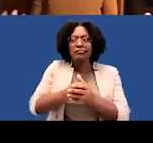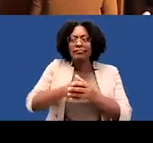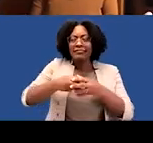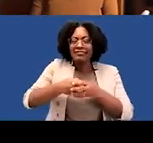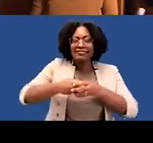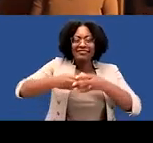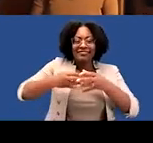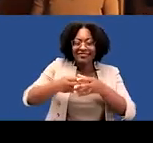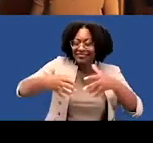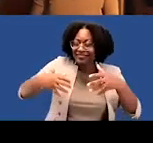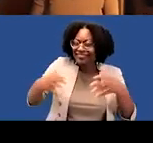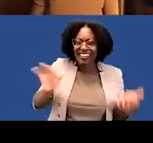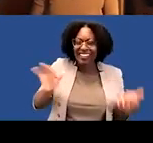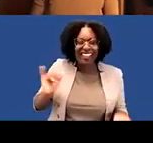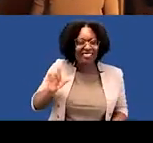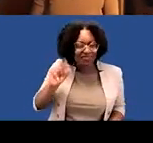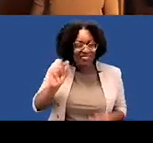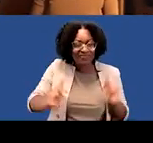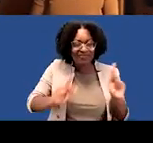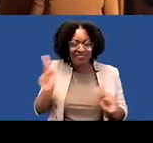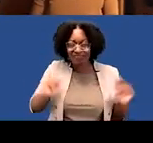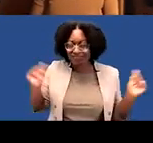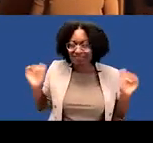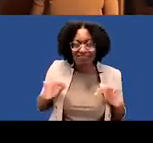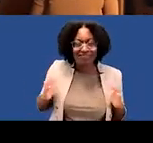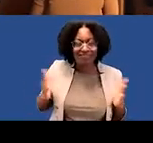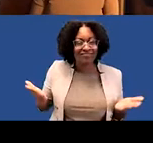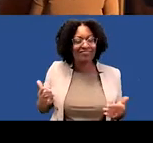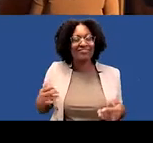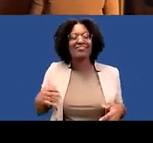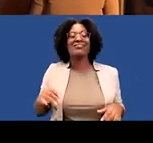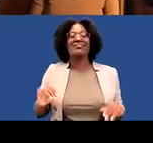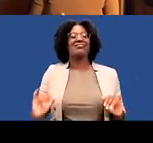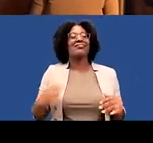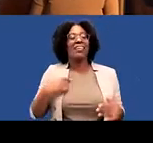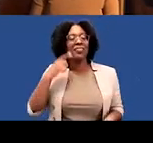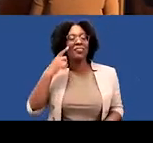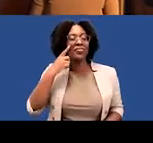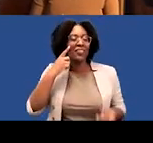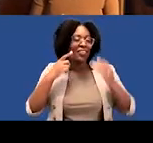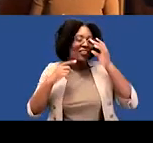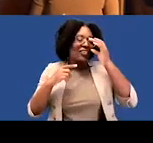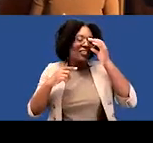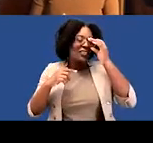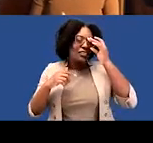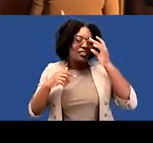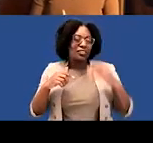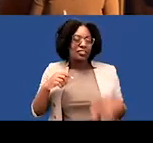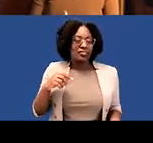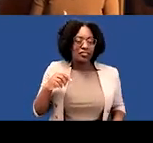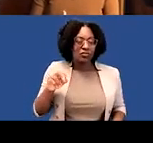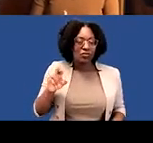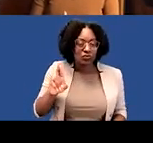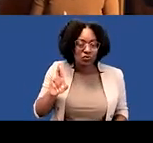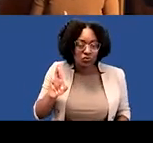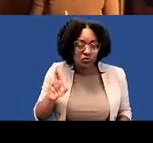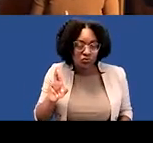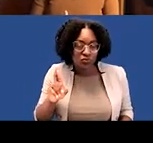around each other. And I think that this Reese in